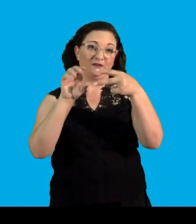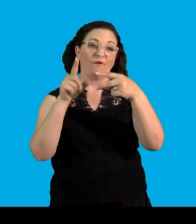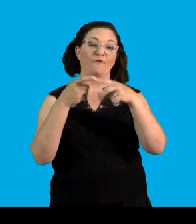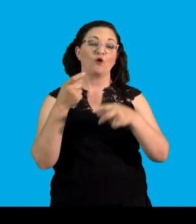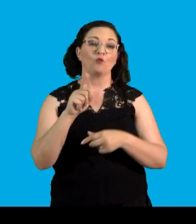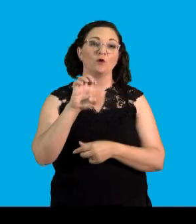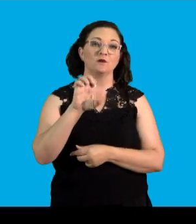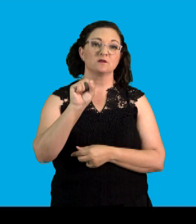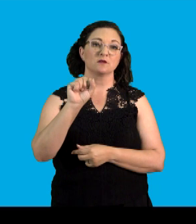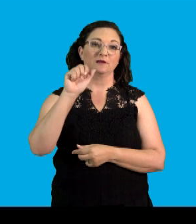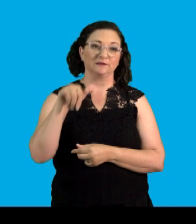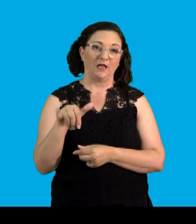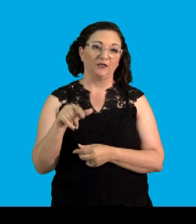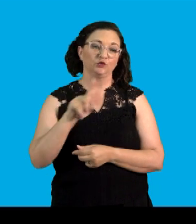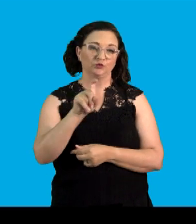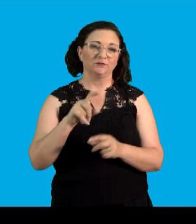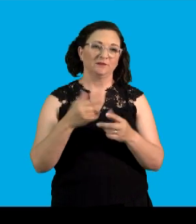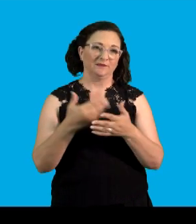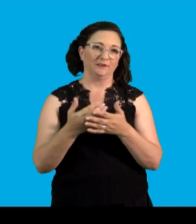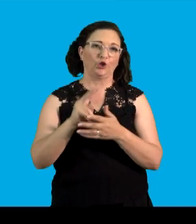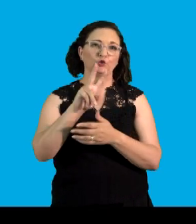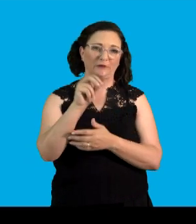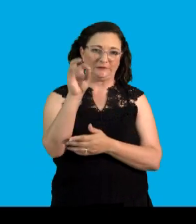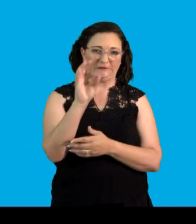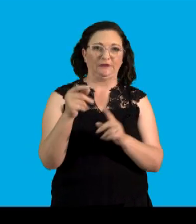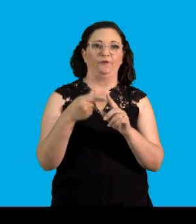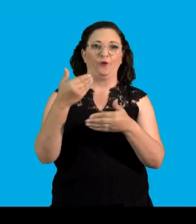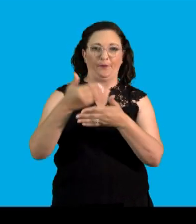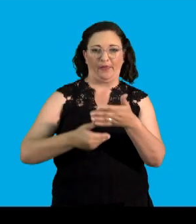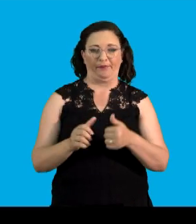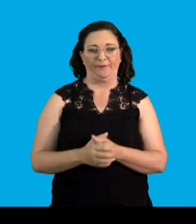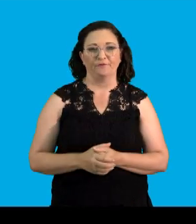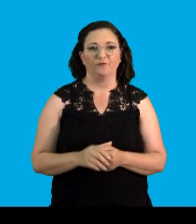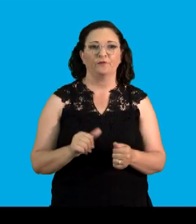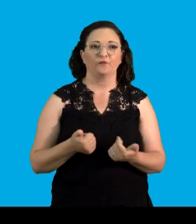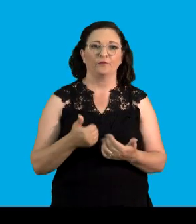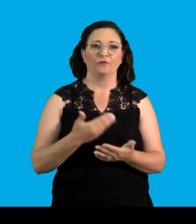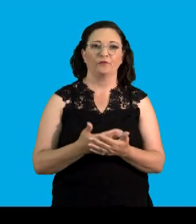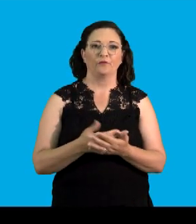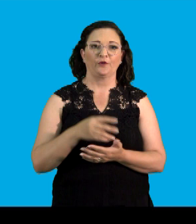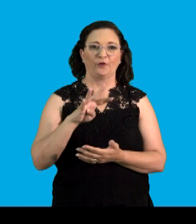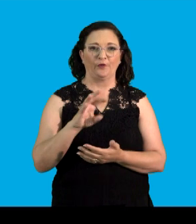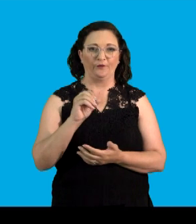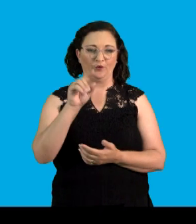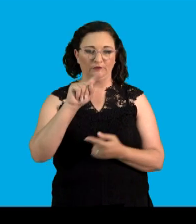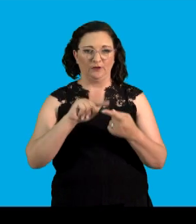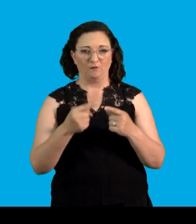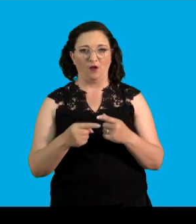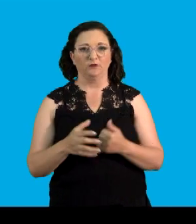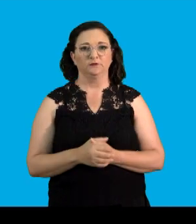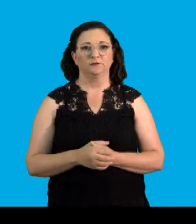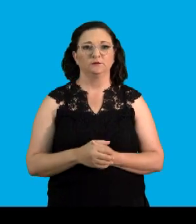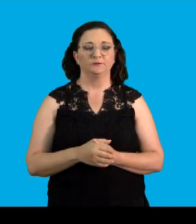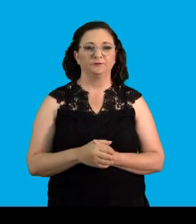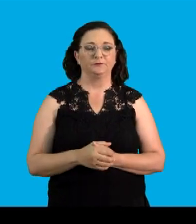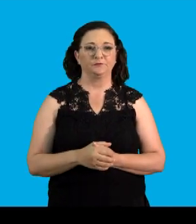carries 20% of the paper, and it's 40 marks. So these are your taxonomy levels for